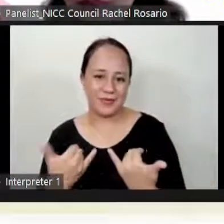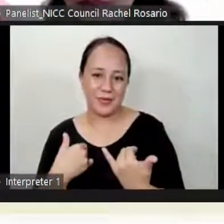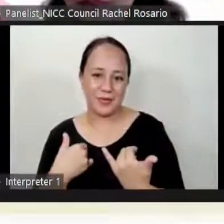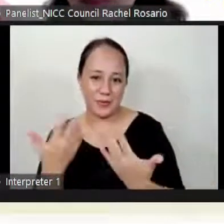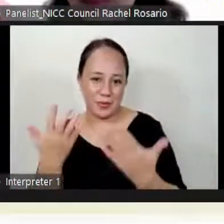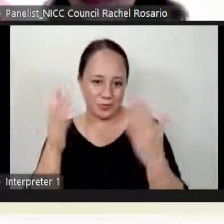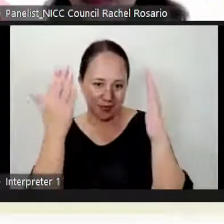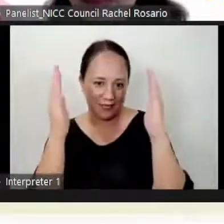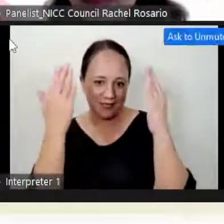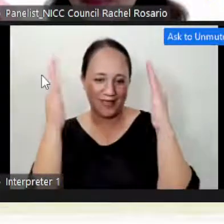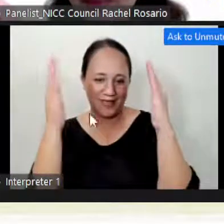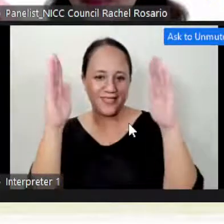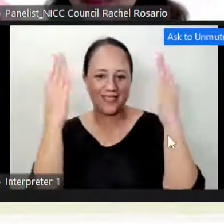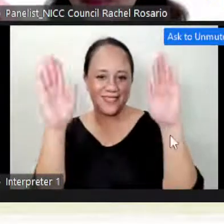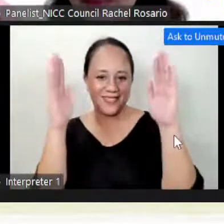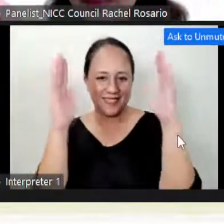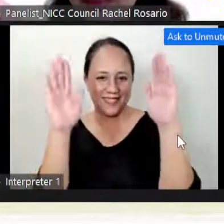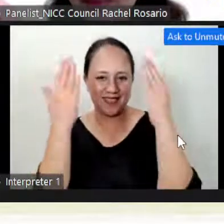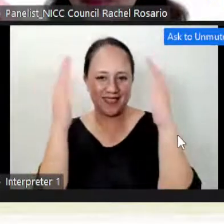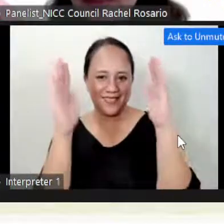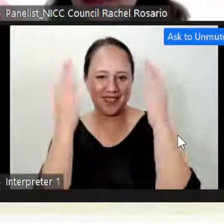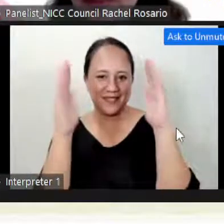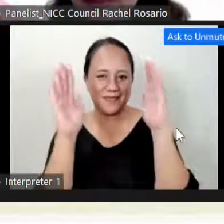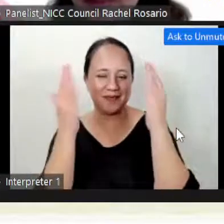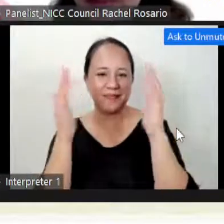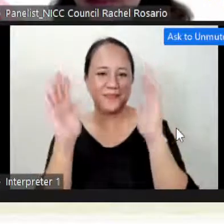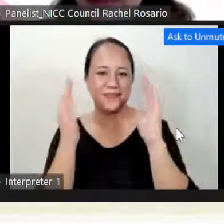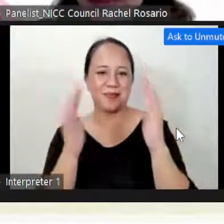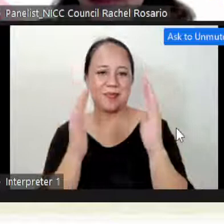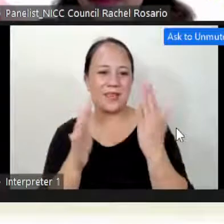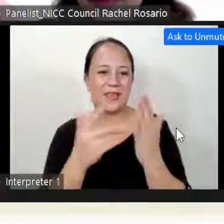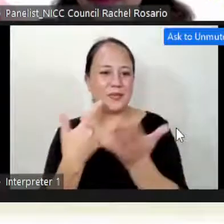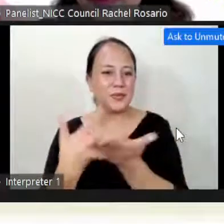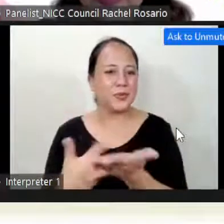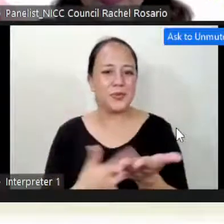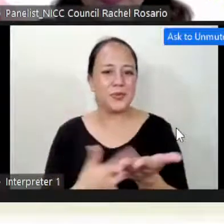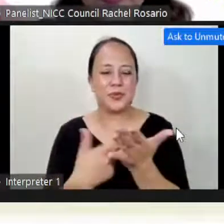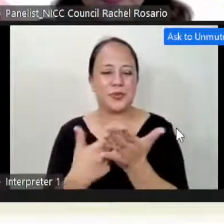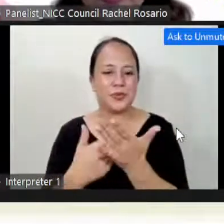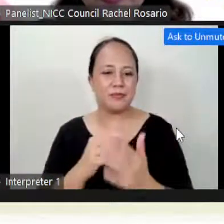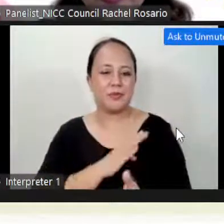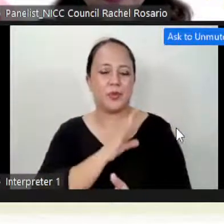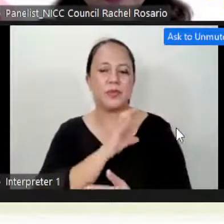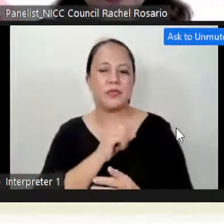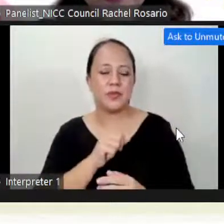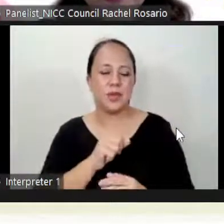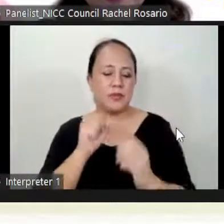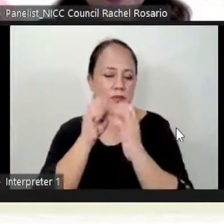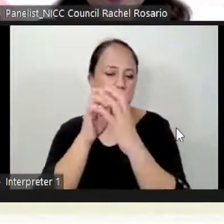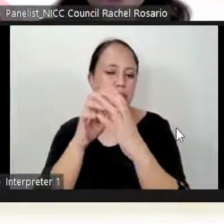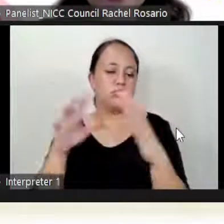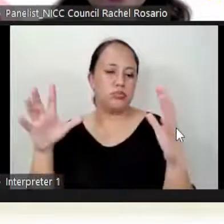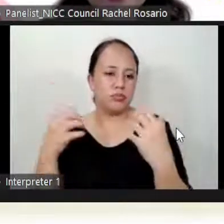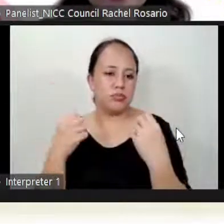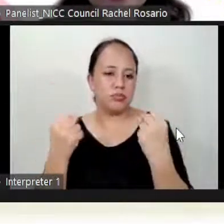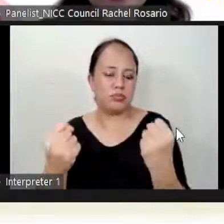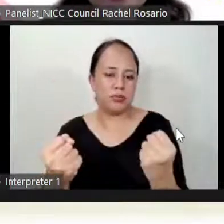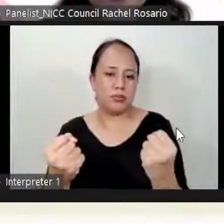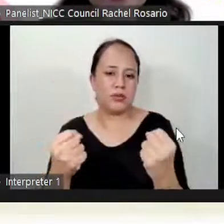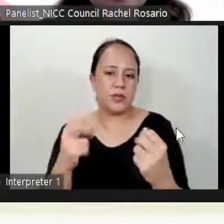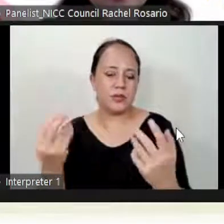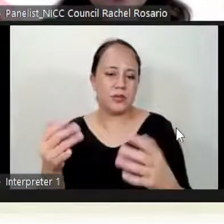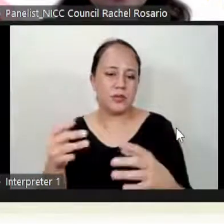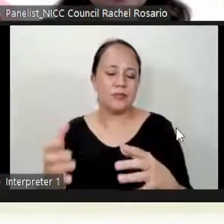to give them a big virtual clap in discussing a bold ambition to strengthen the National Integrated